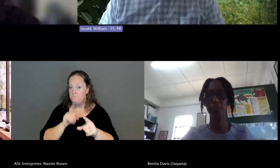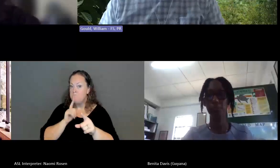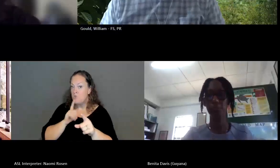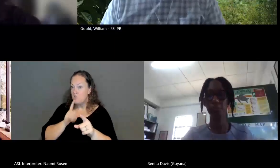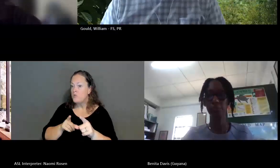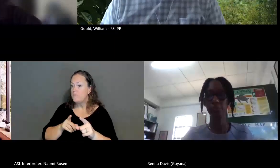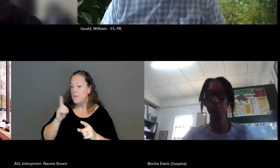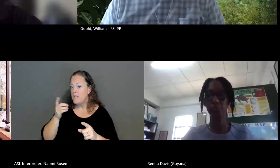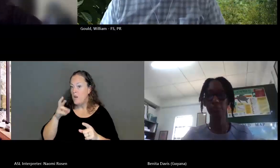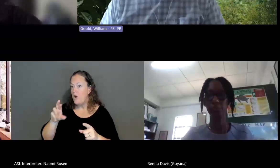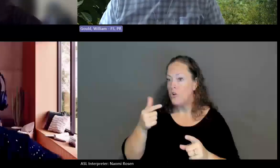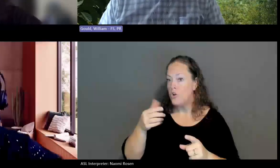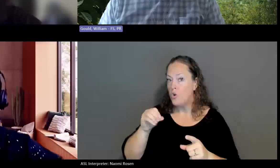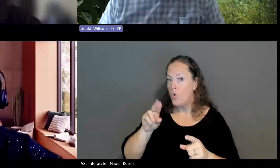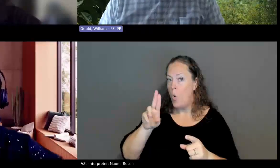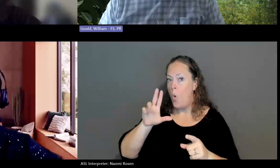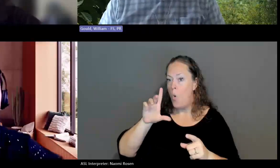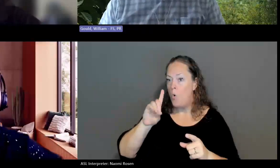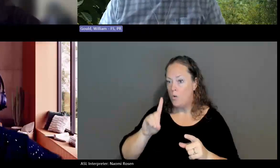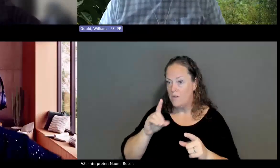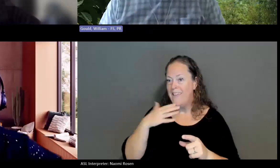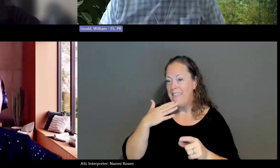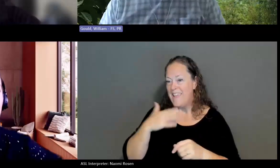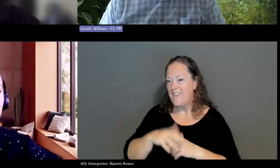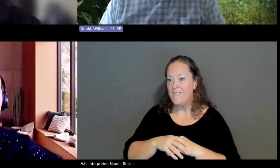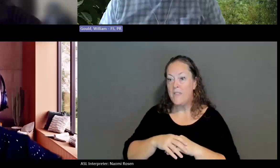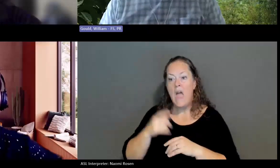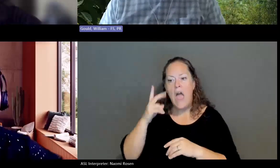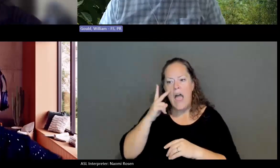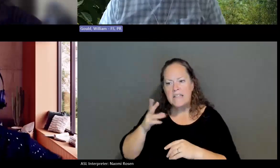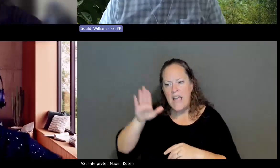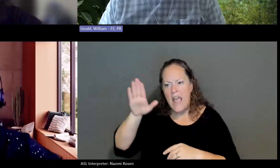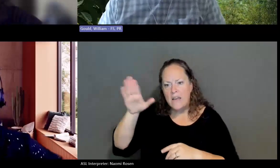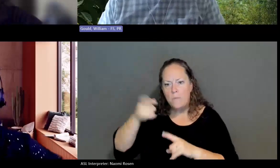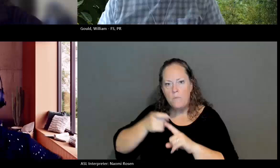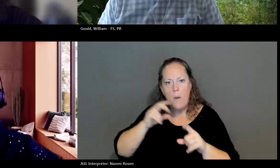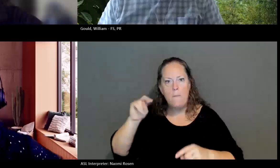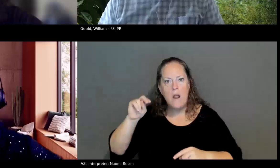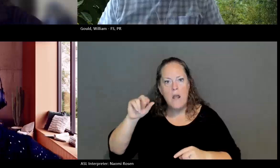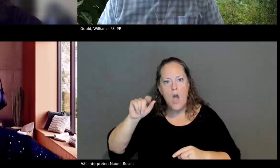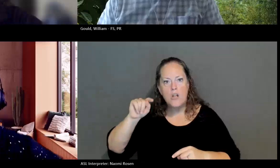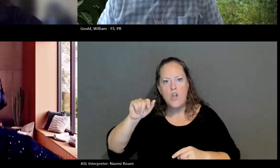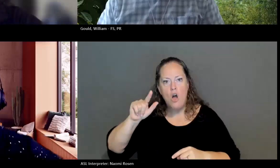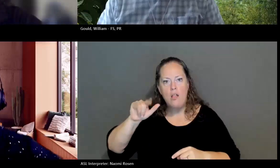Anita. I see a hand up from Natalia.